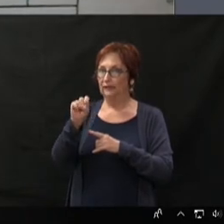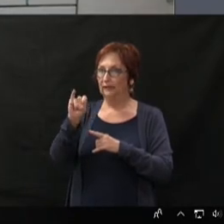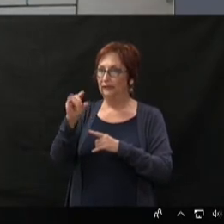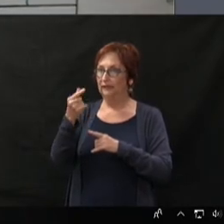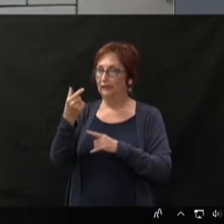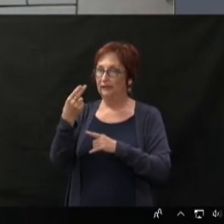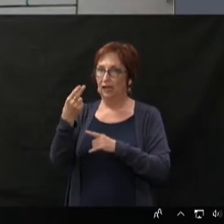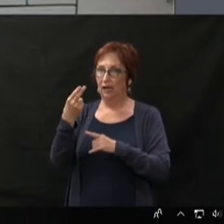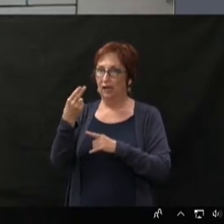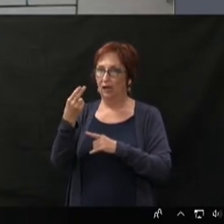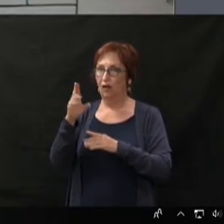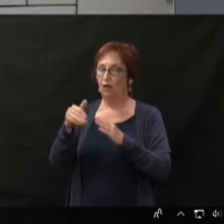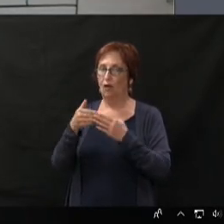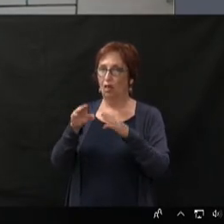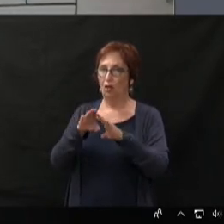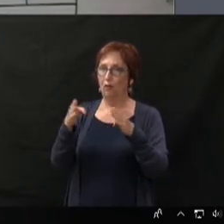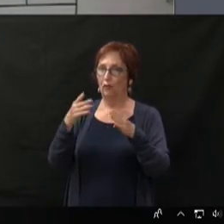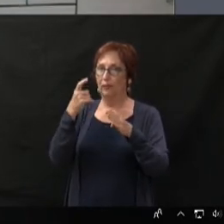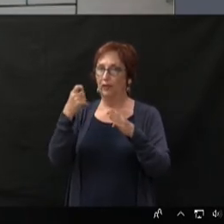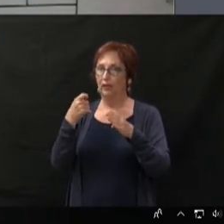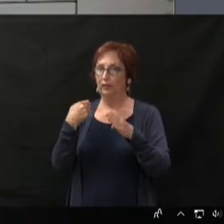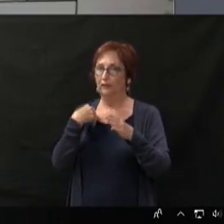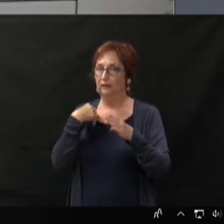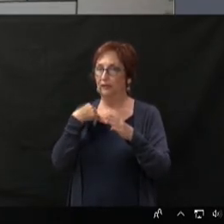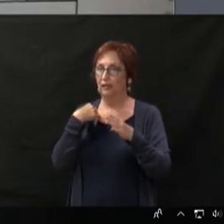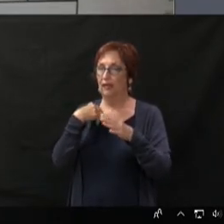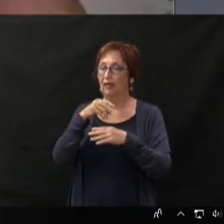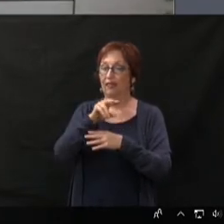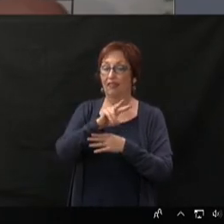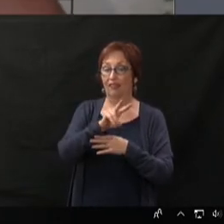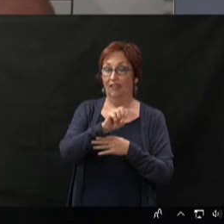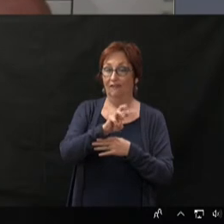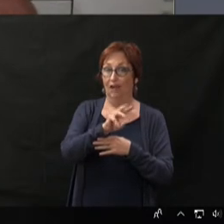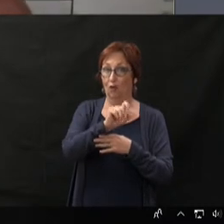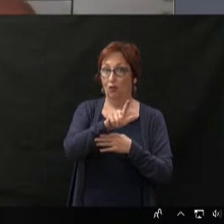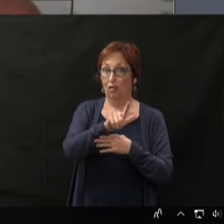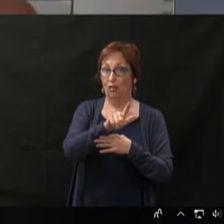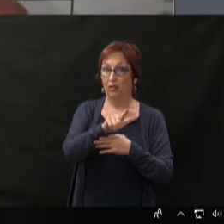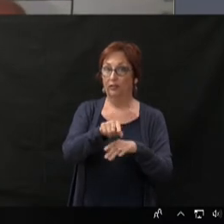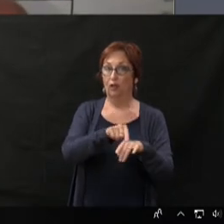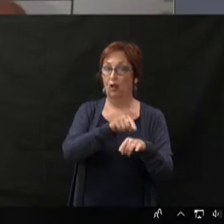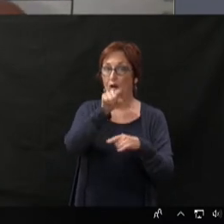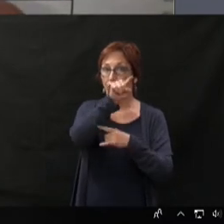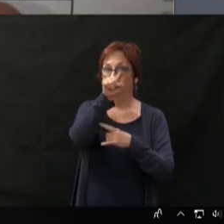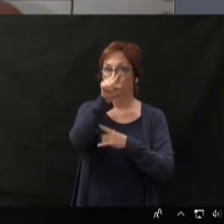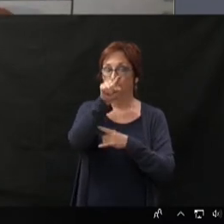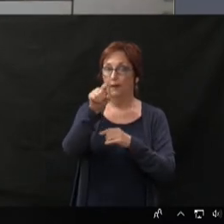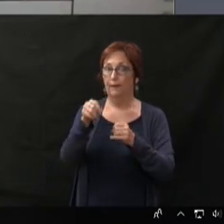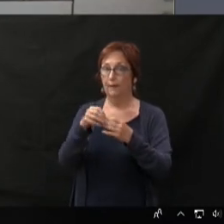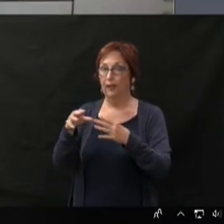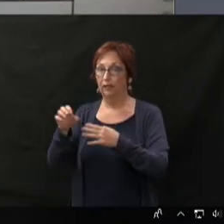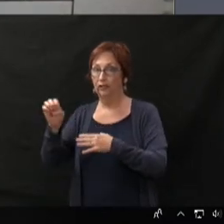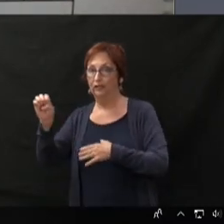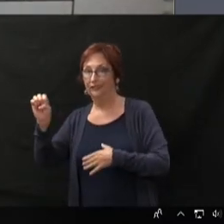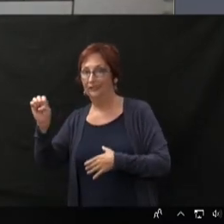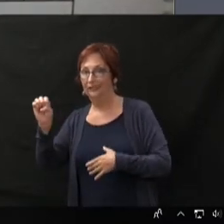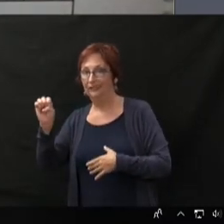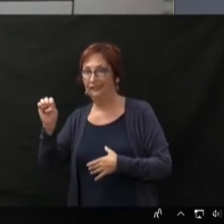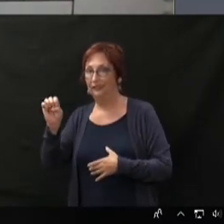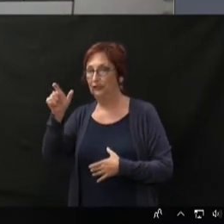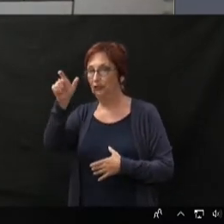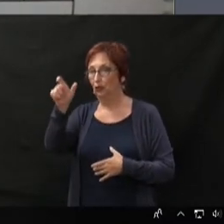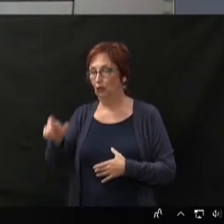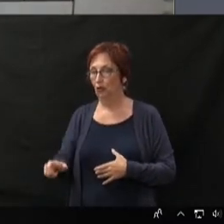in a vowel, and the vowel is long, says it's long name. Magic-y, tame,